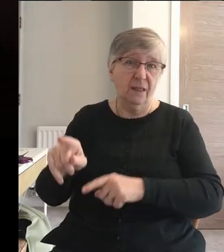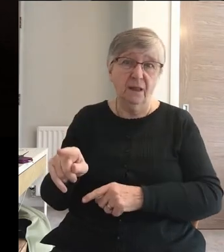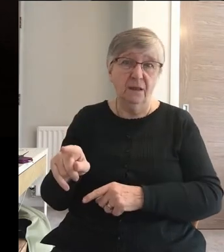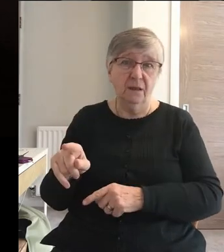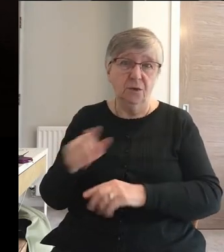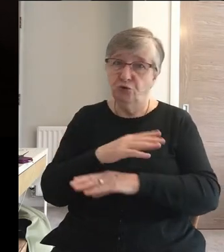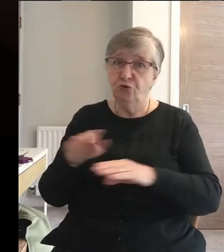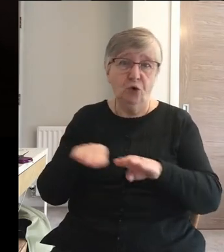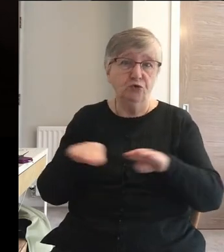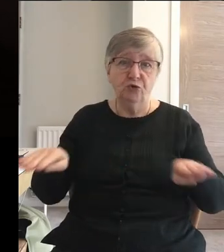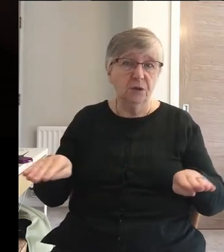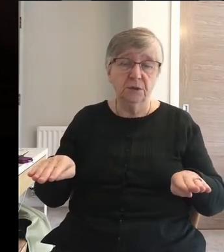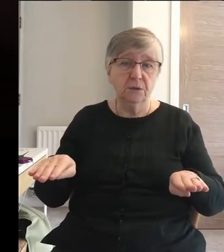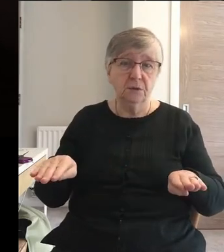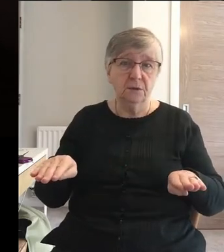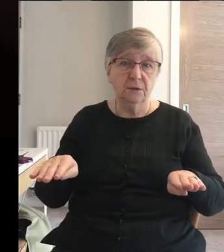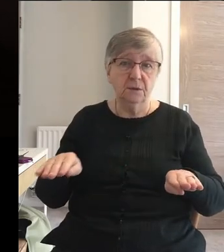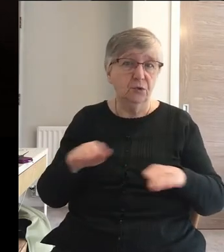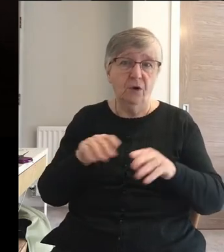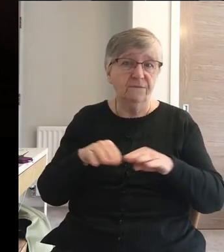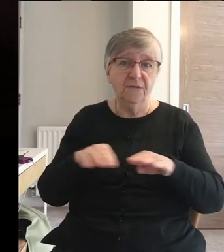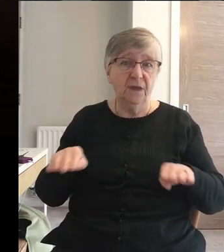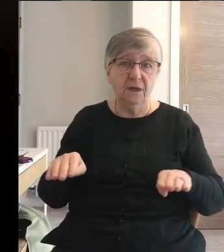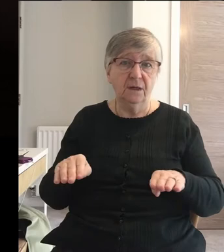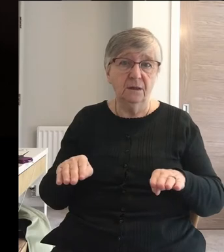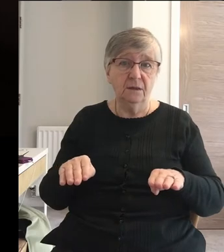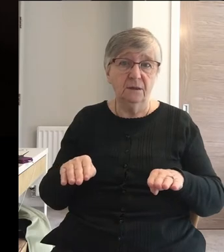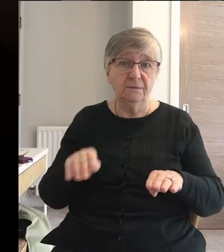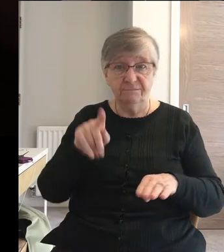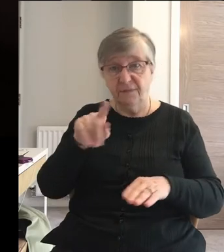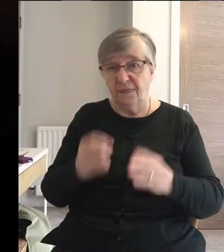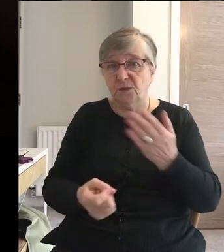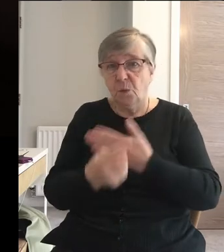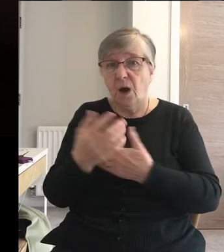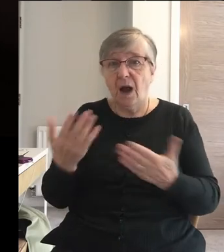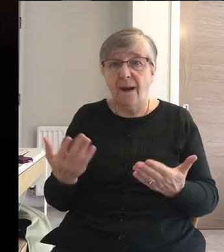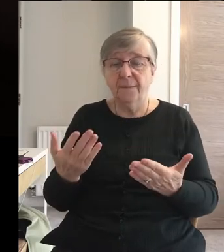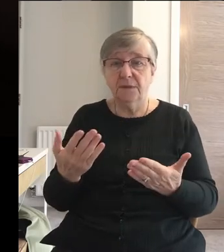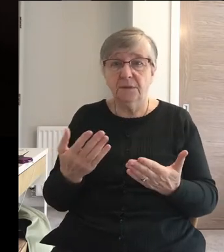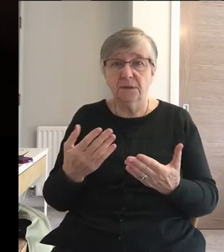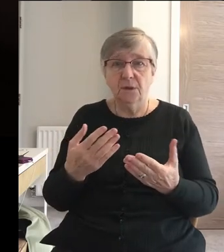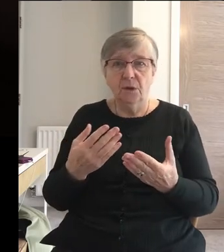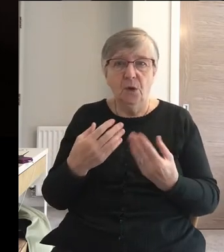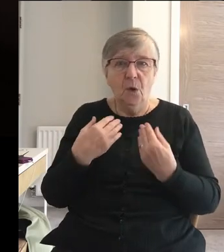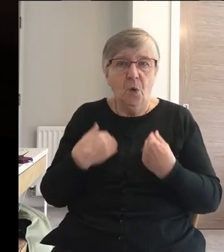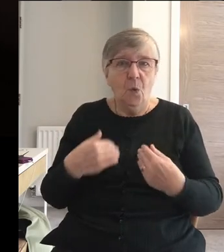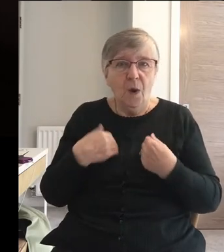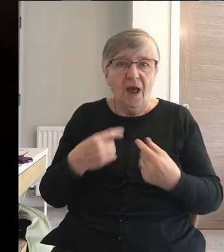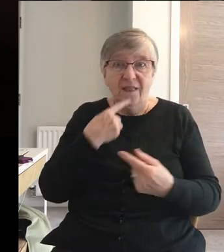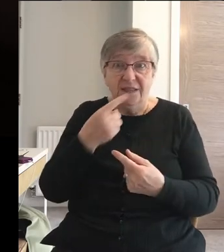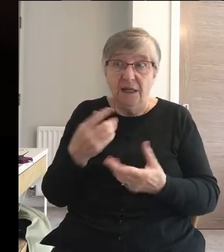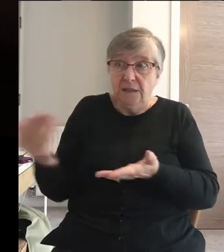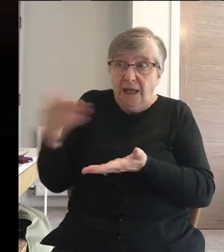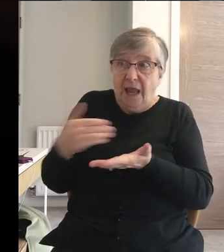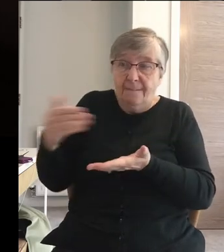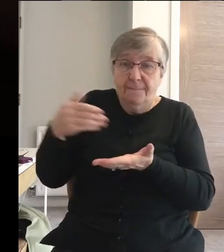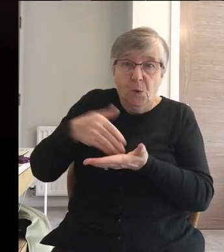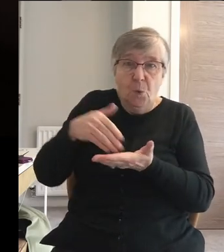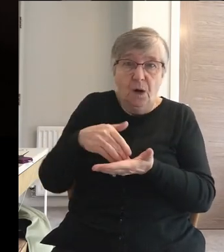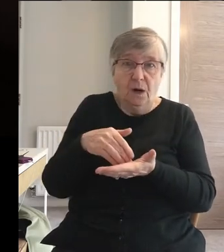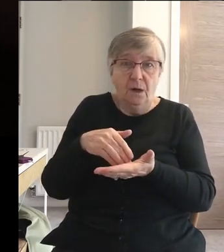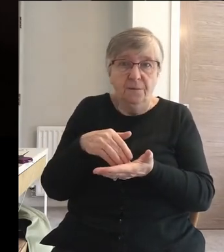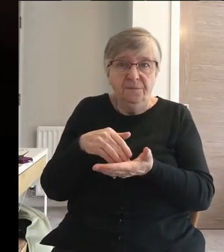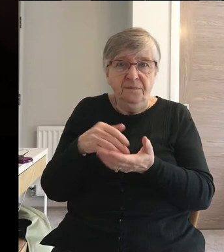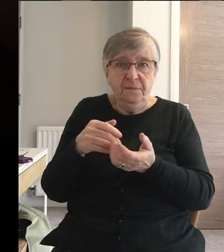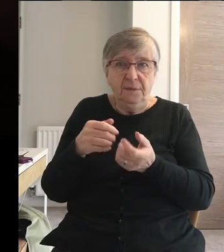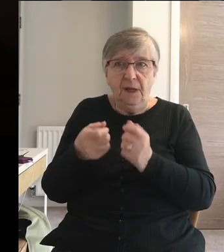And it's unjust and unfair. It's what happens. Wealth says, get more, and we don't mind